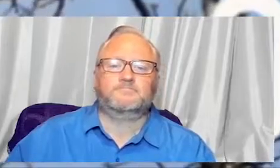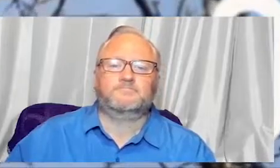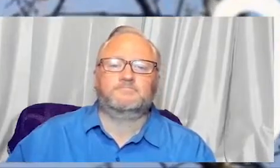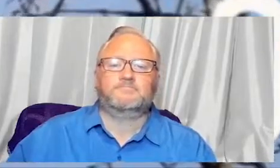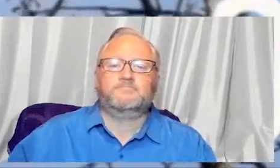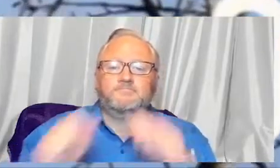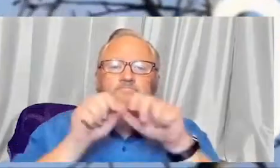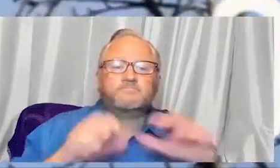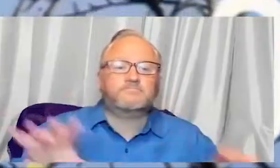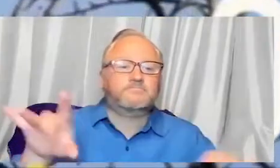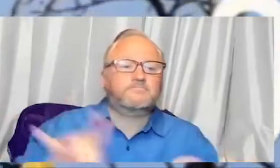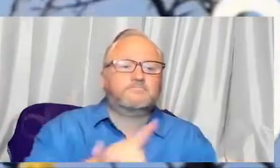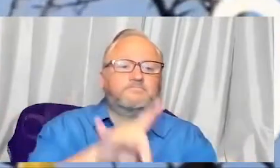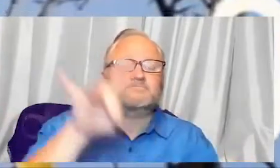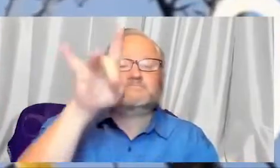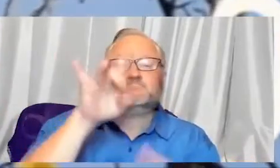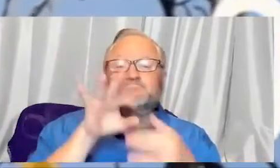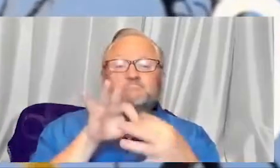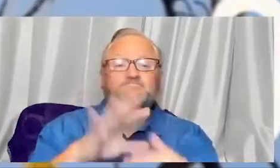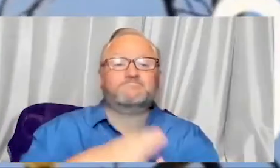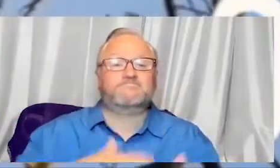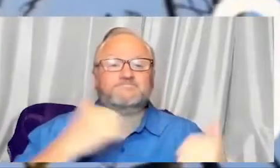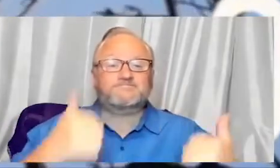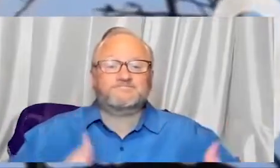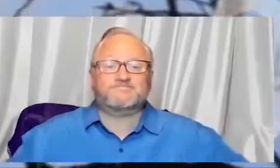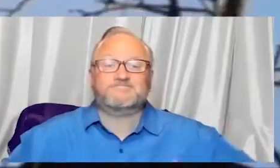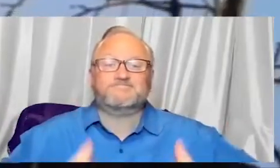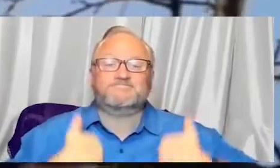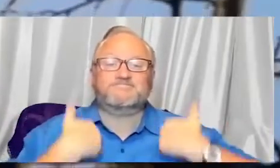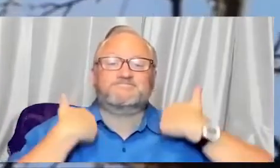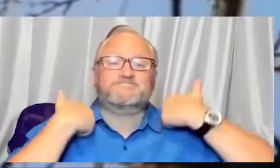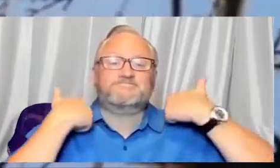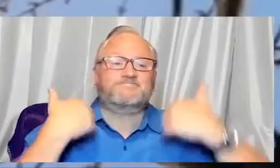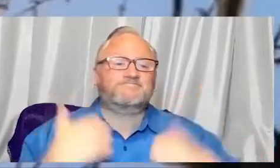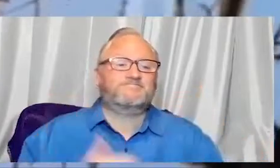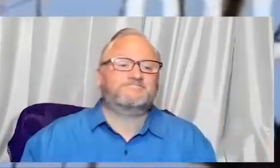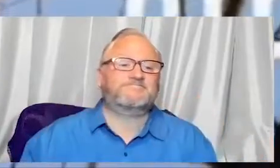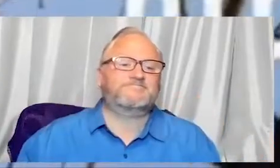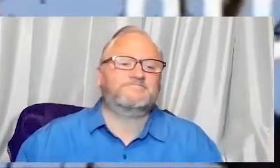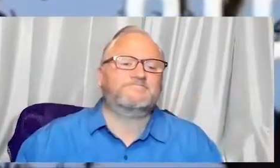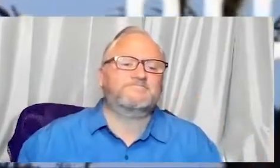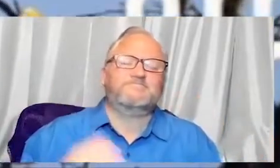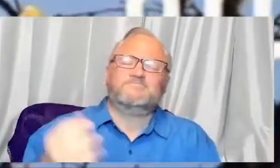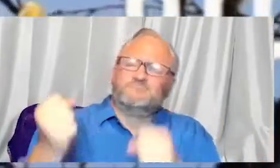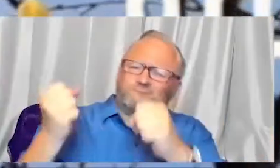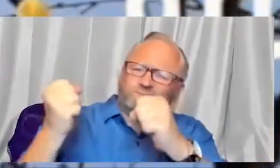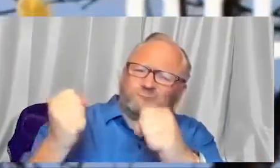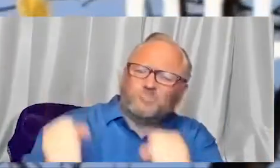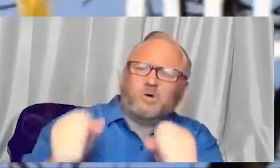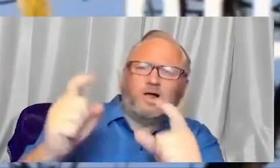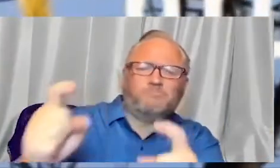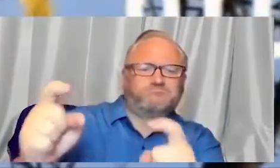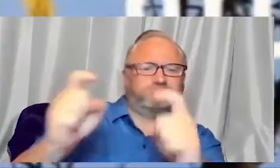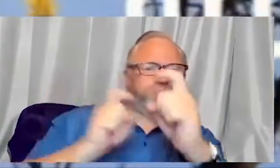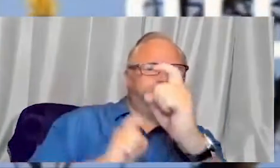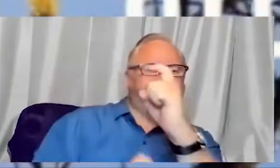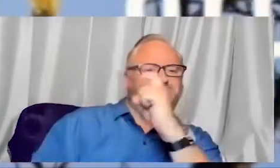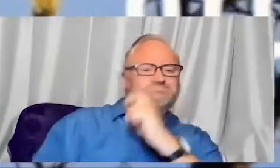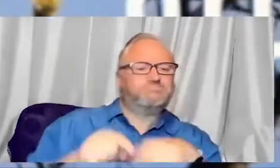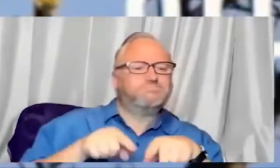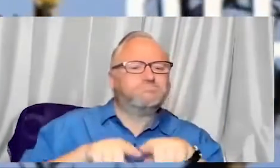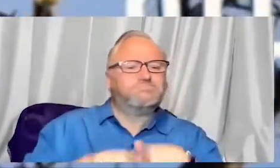Blessed Spirit of my life, give me strength